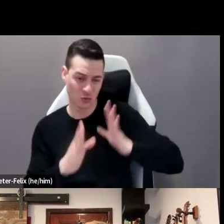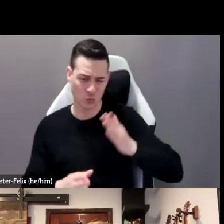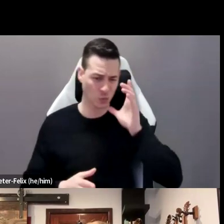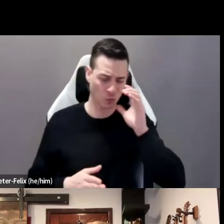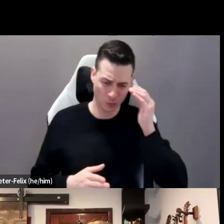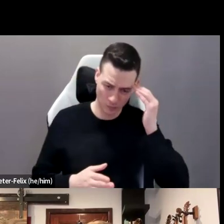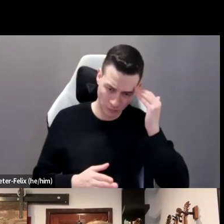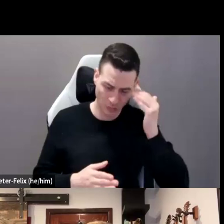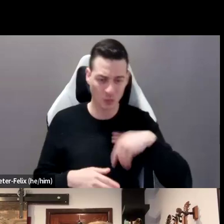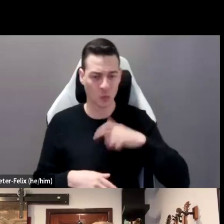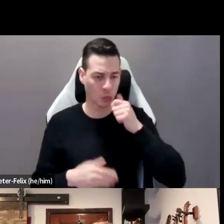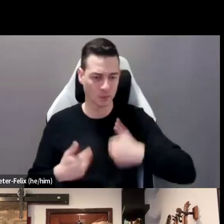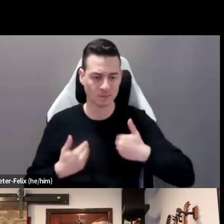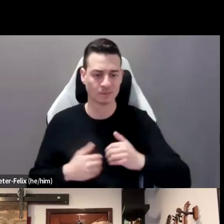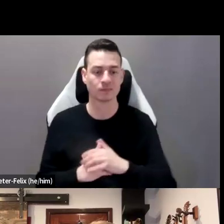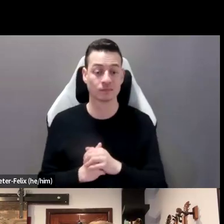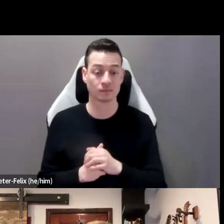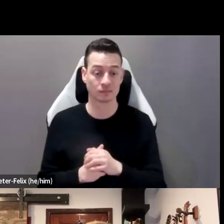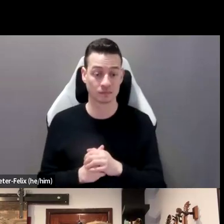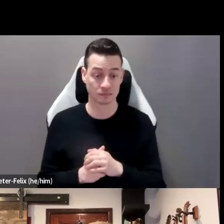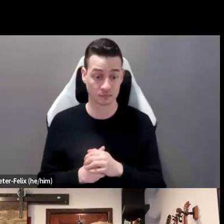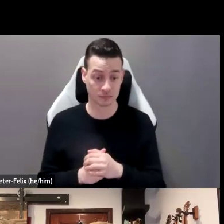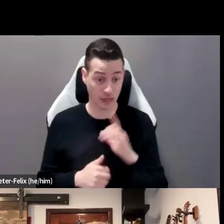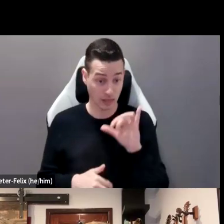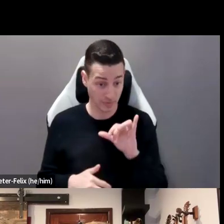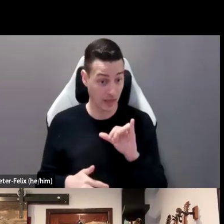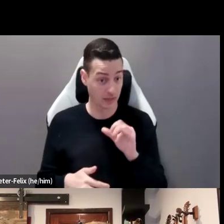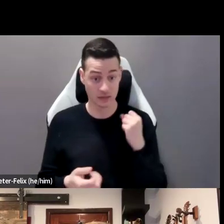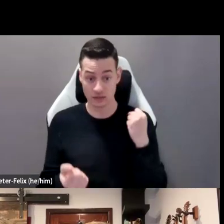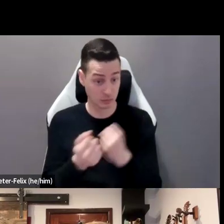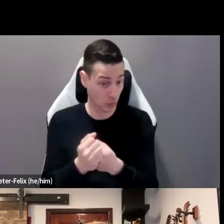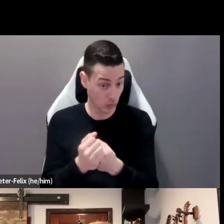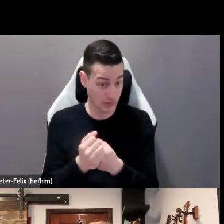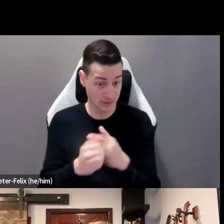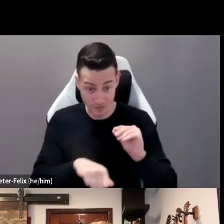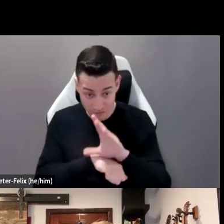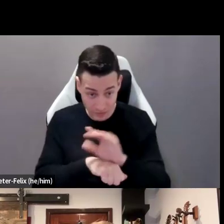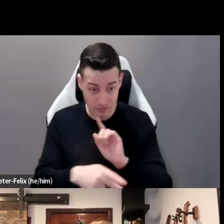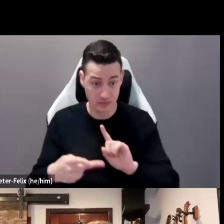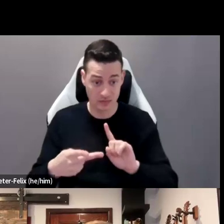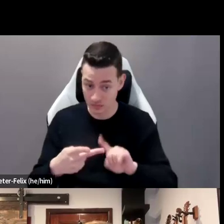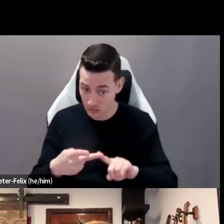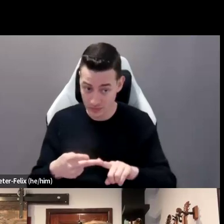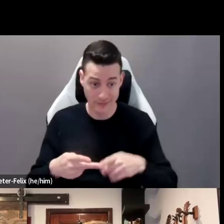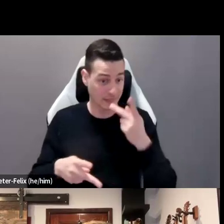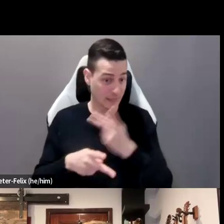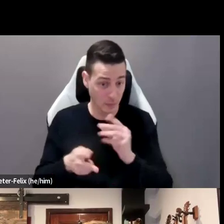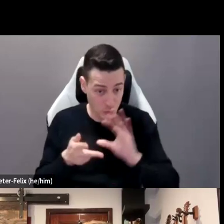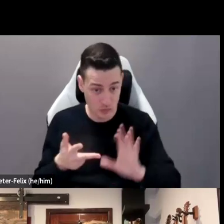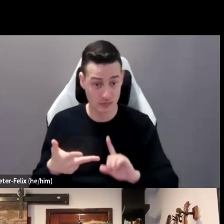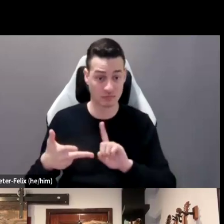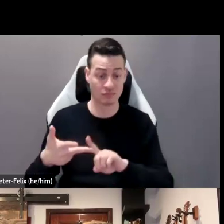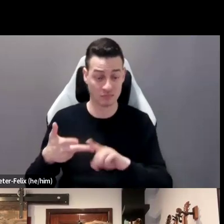these caseload model advisement programs, and they are successful at retention and graduation, right? We know these programs are